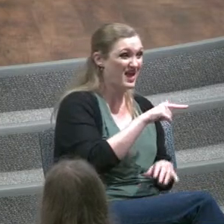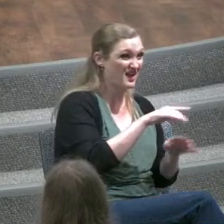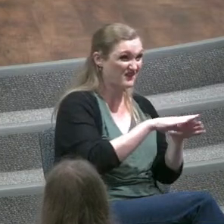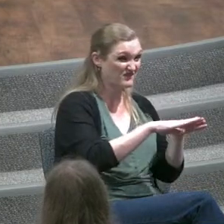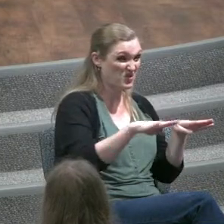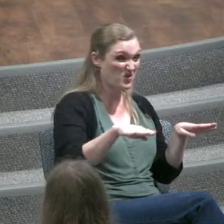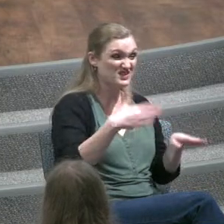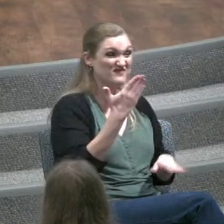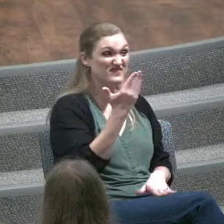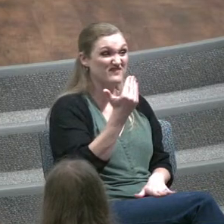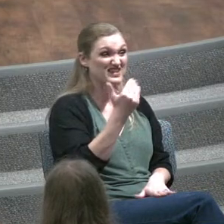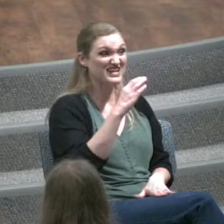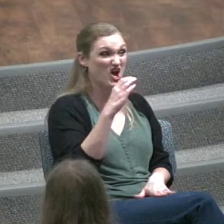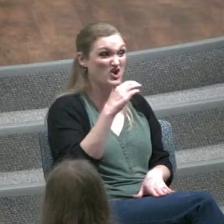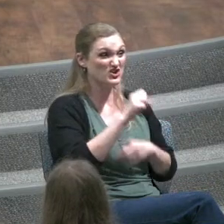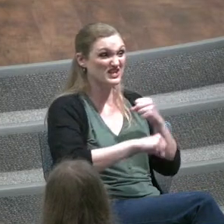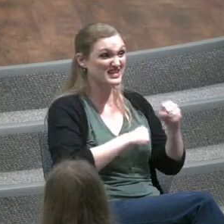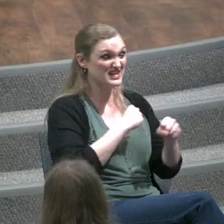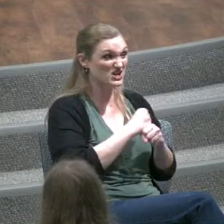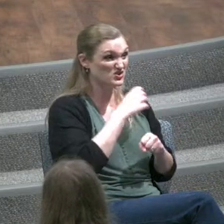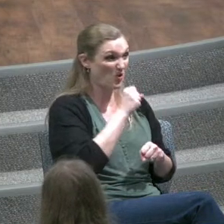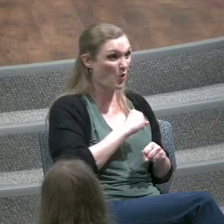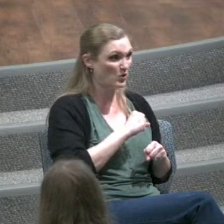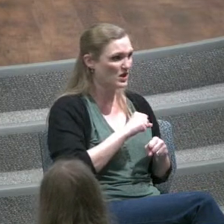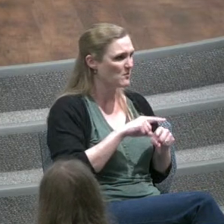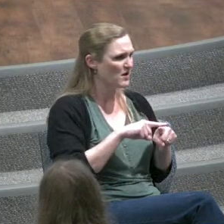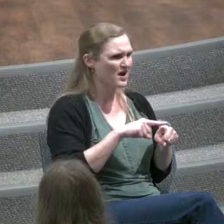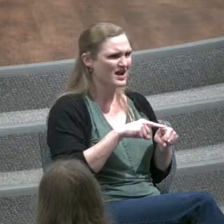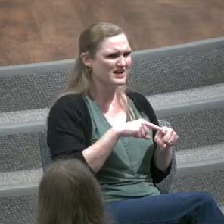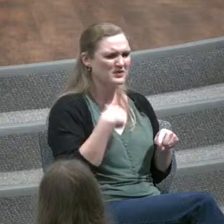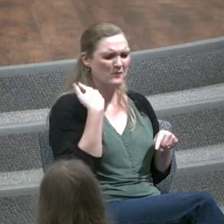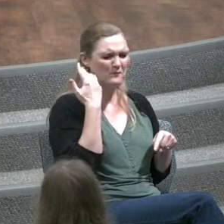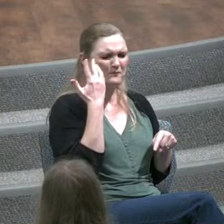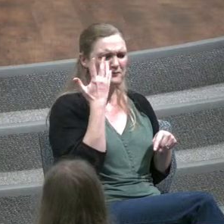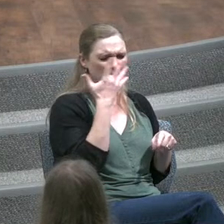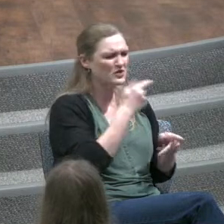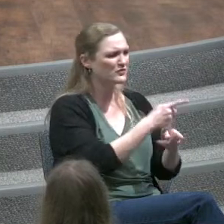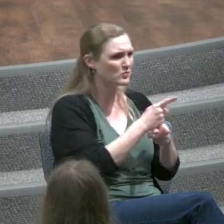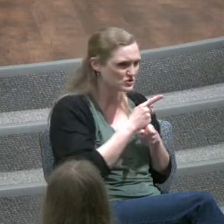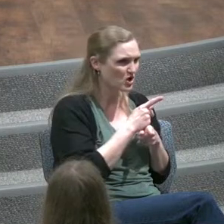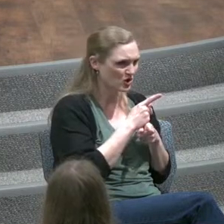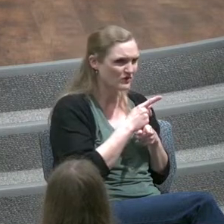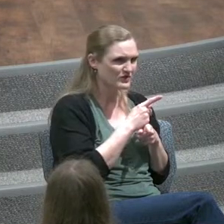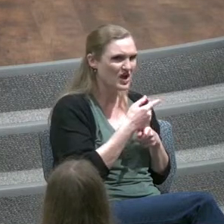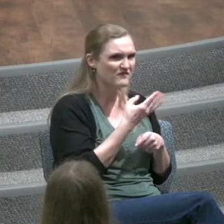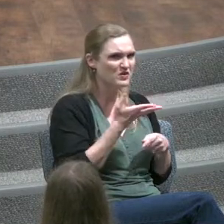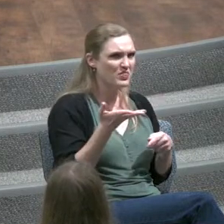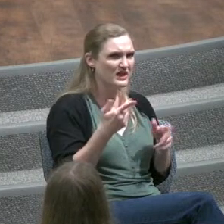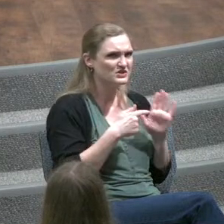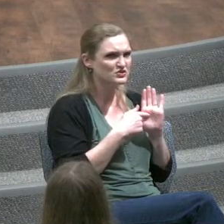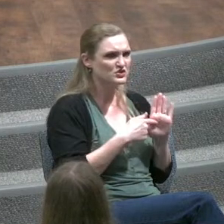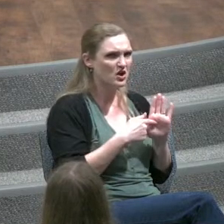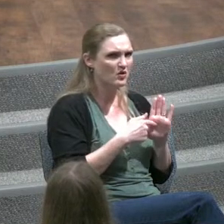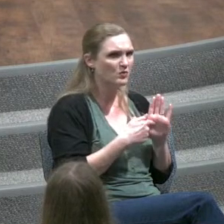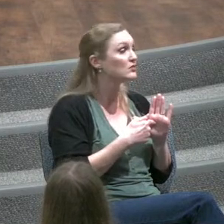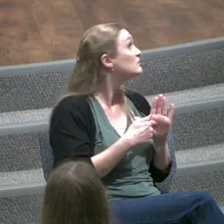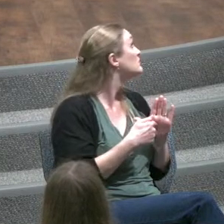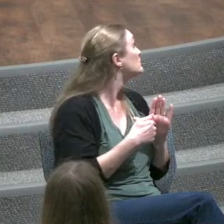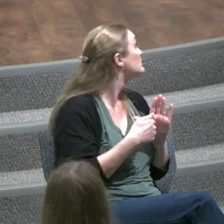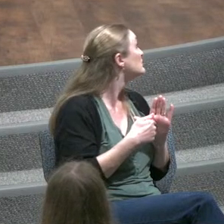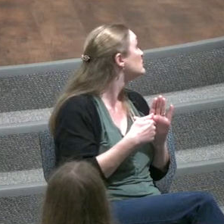1,500-year-old synagogue, which is incredibly intact. And just a few things to highlight